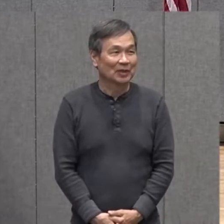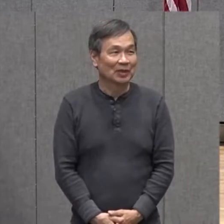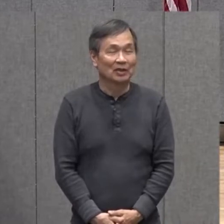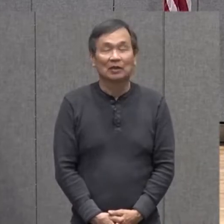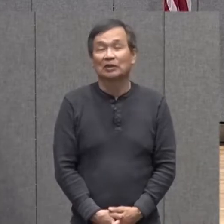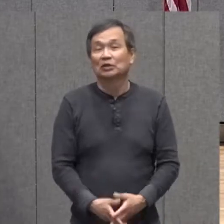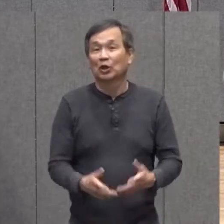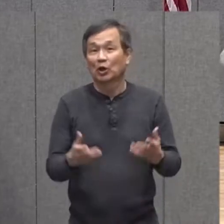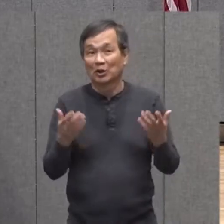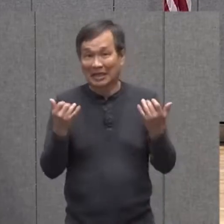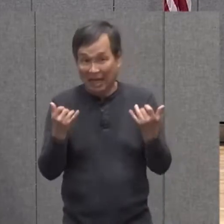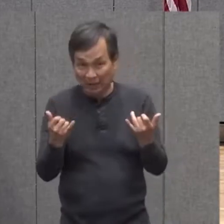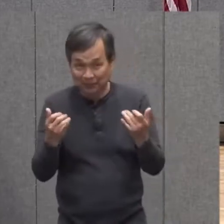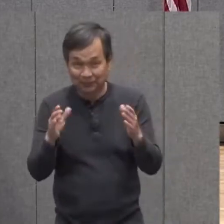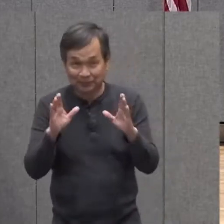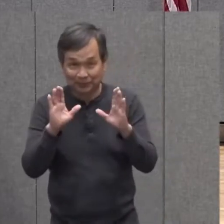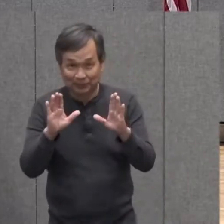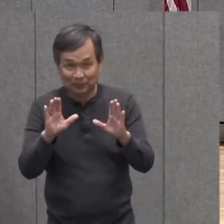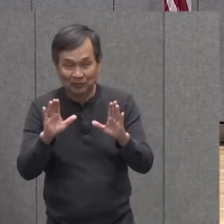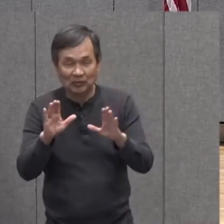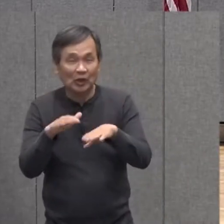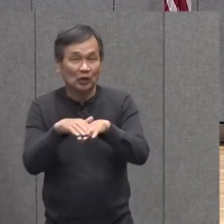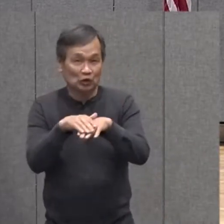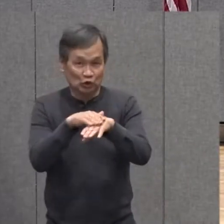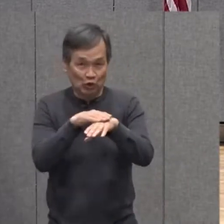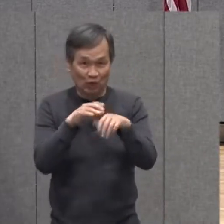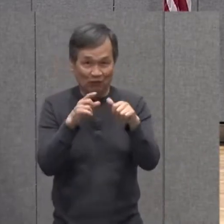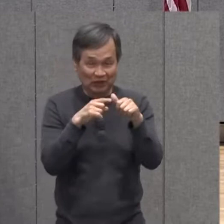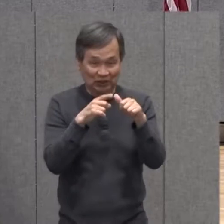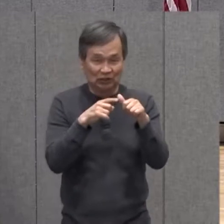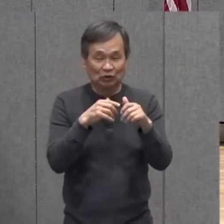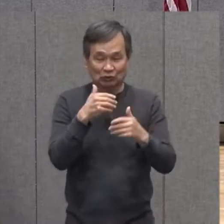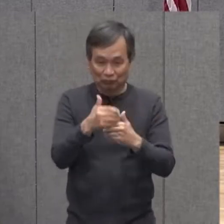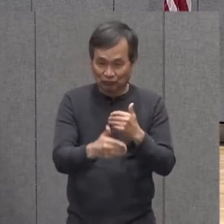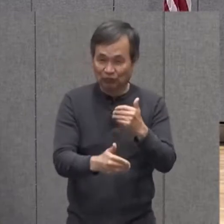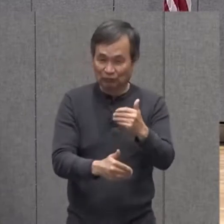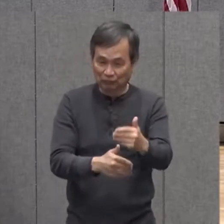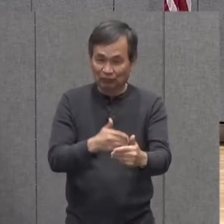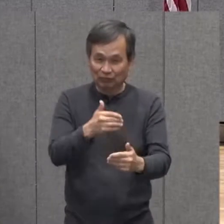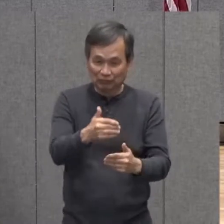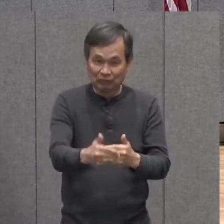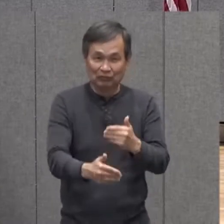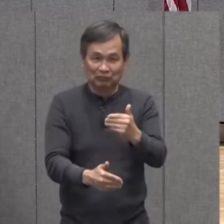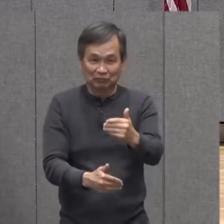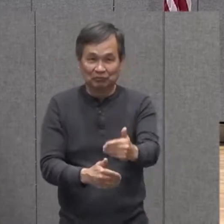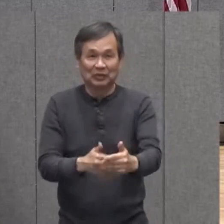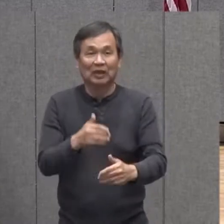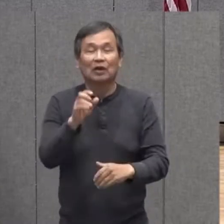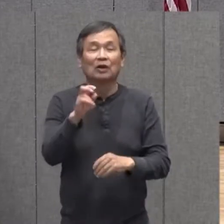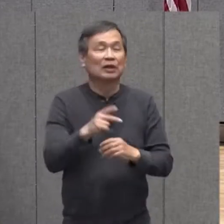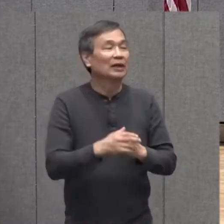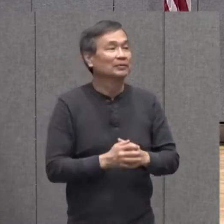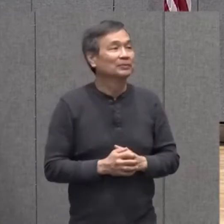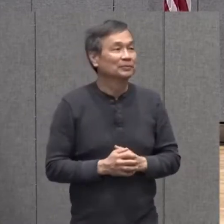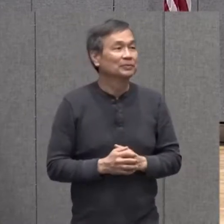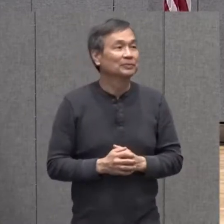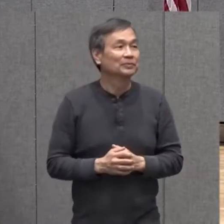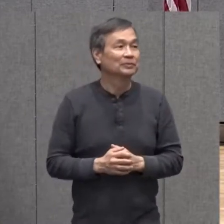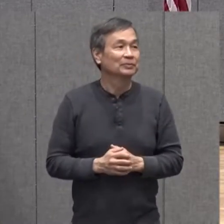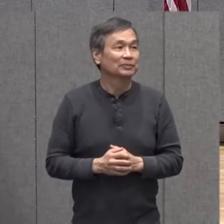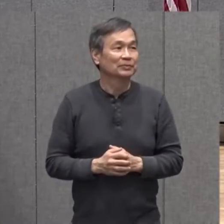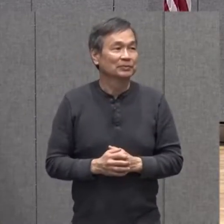Okay, so again, take it slow. Bien, otra vez quiero explicarles que lo tomen